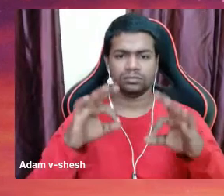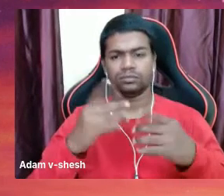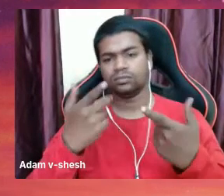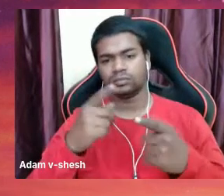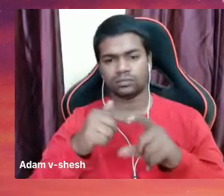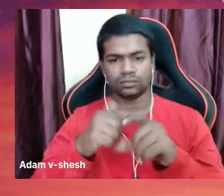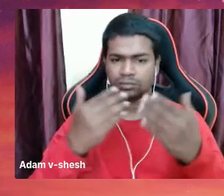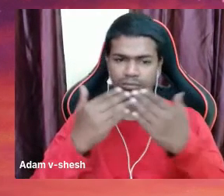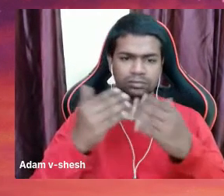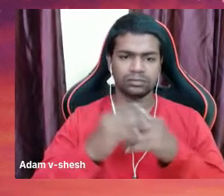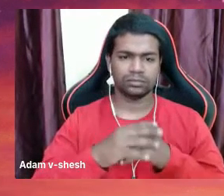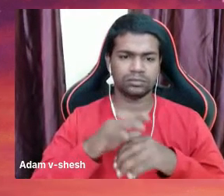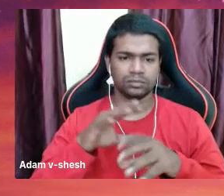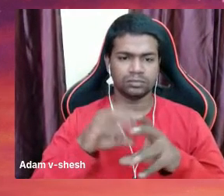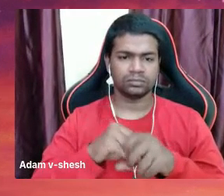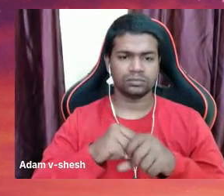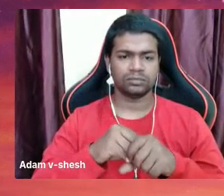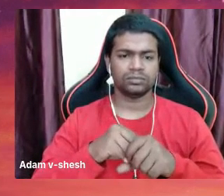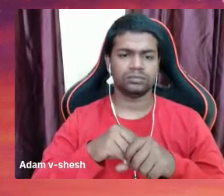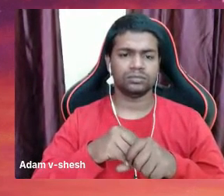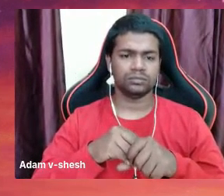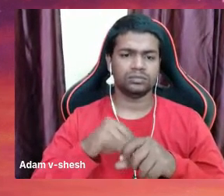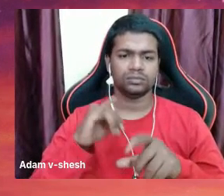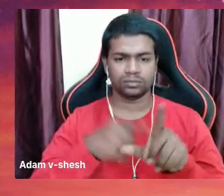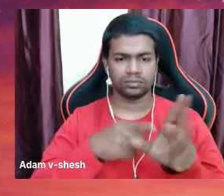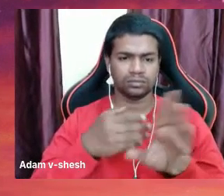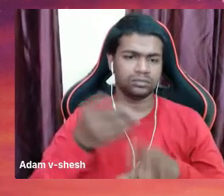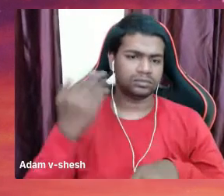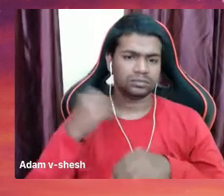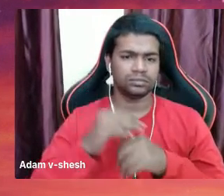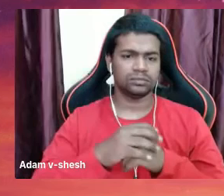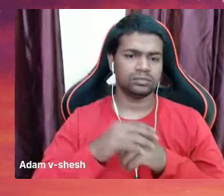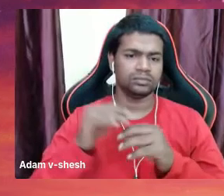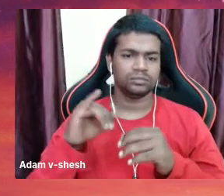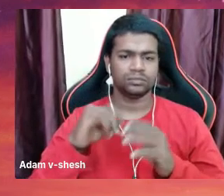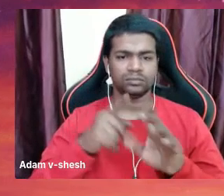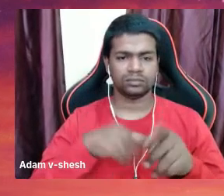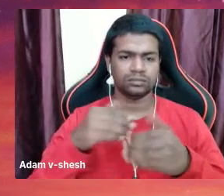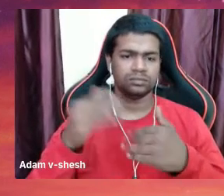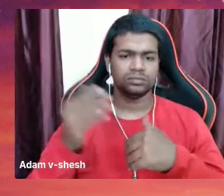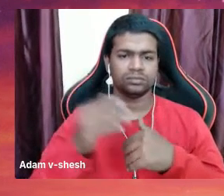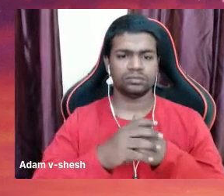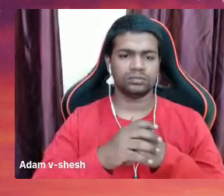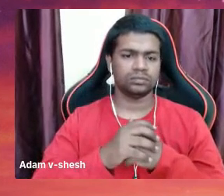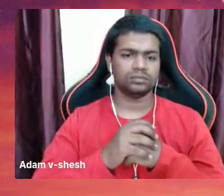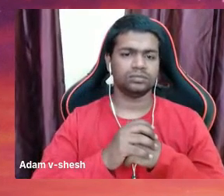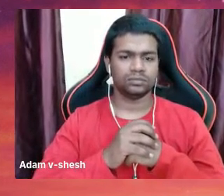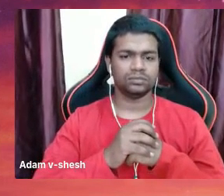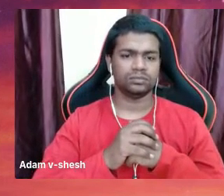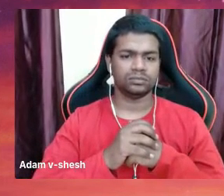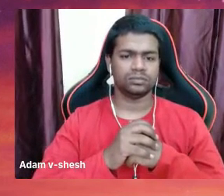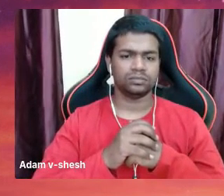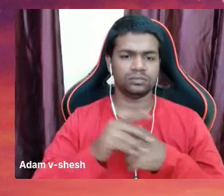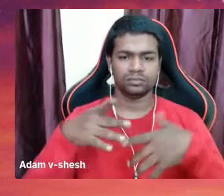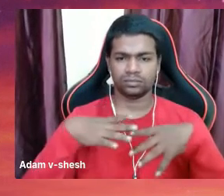right? Every founder, even if you asked me 5, 6 years ago, hey, Kunal, where do you see the next wave coming in India? I would also probably say